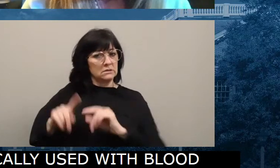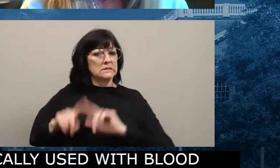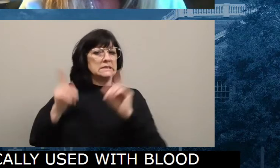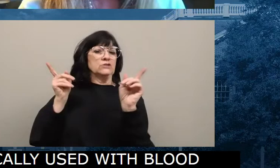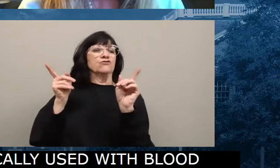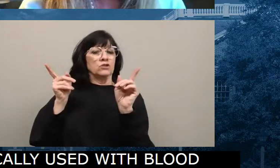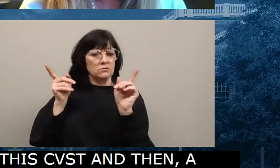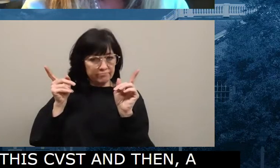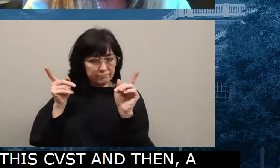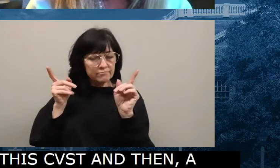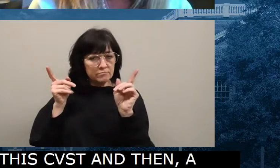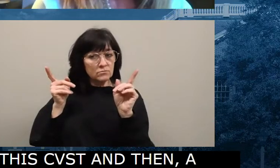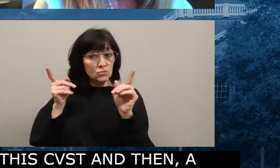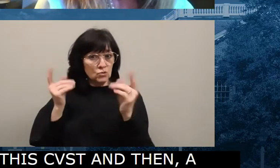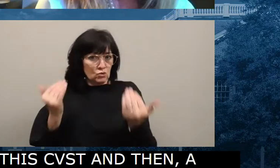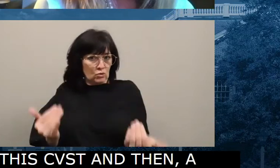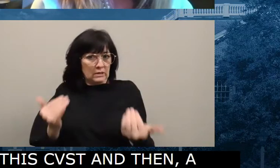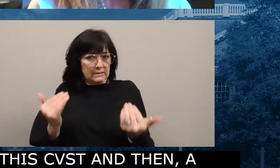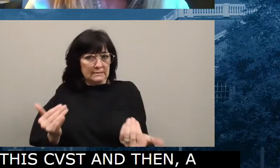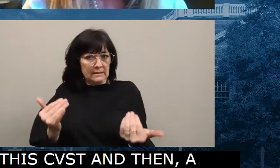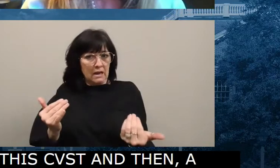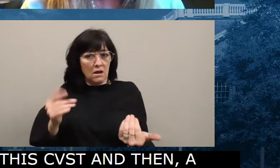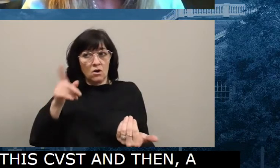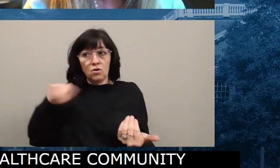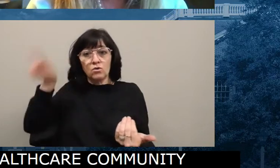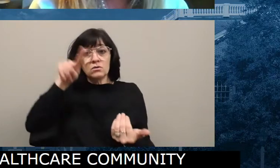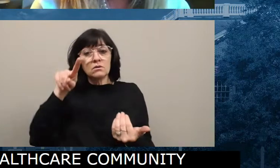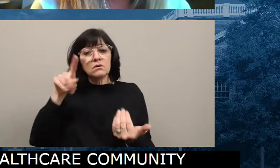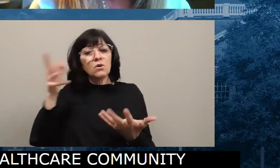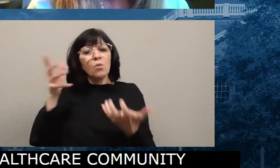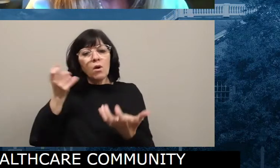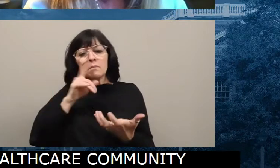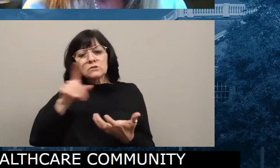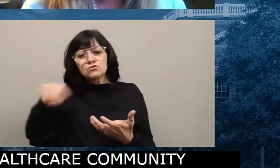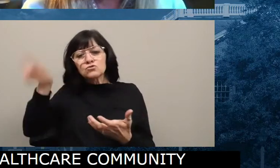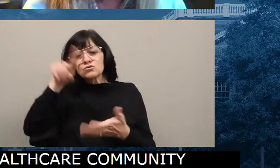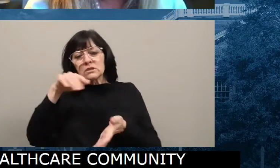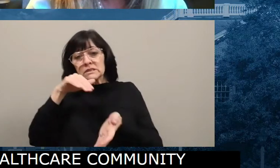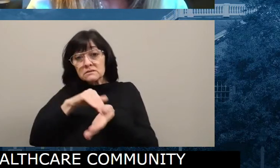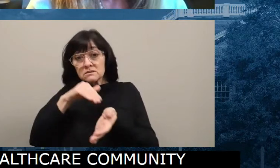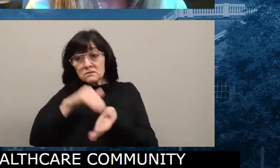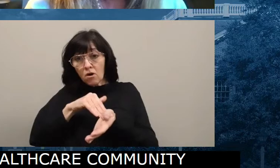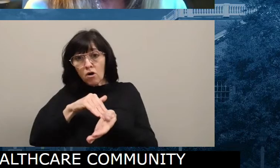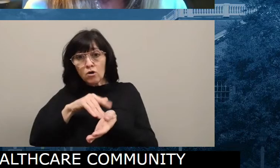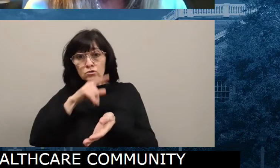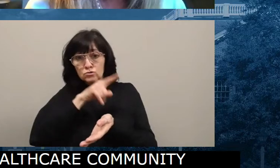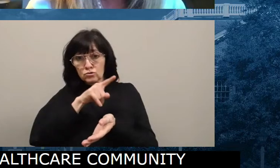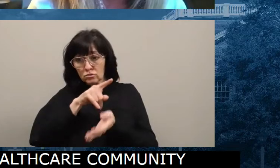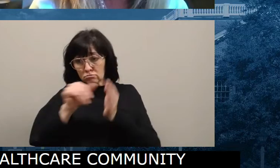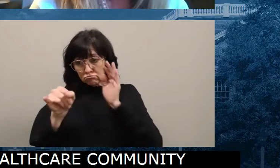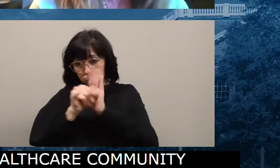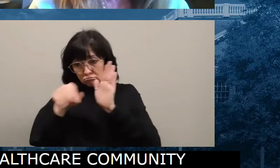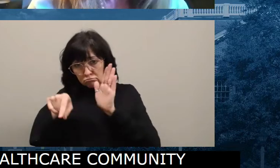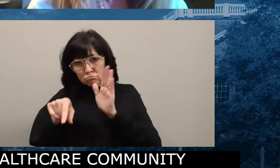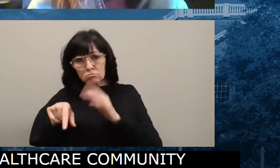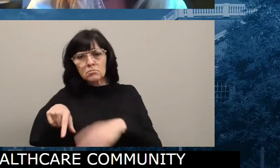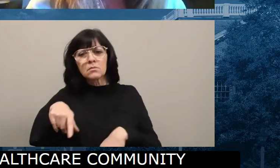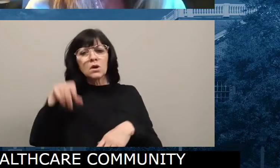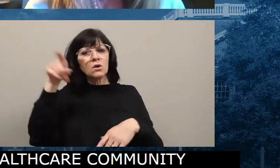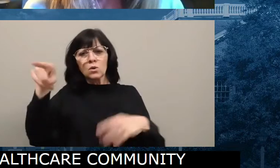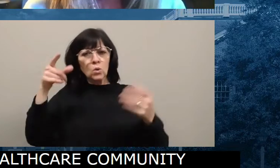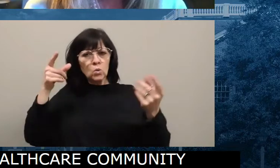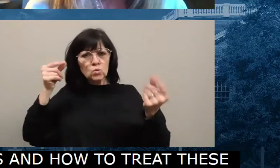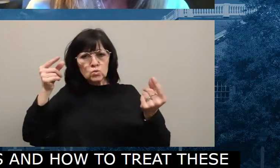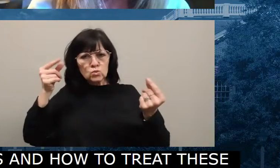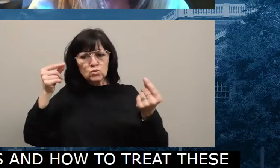community knows how to identify these issues and how to treat these issues certainly makes sense, and